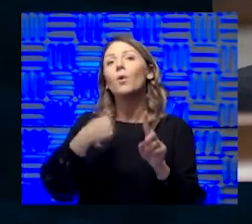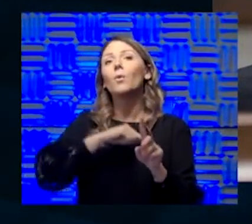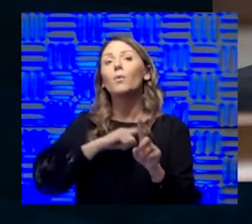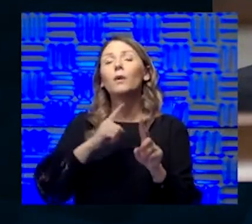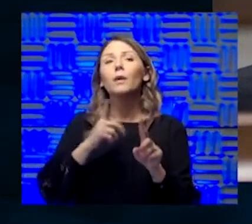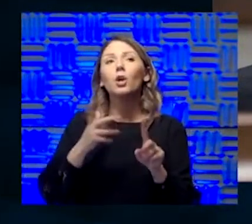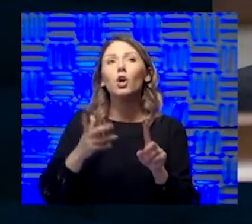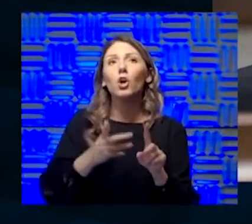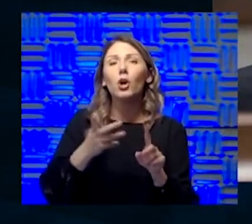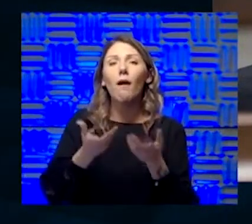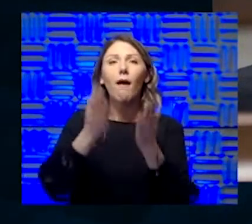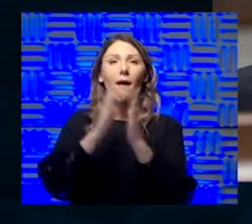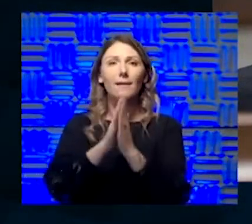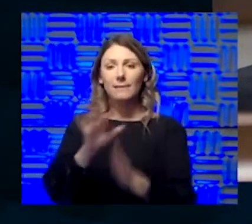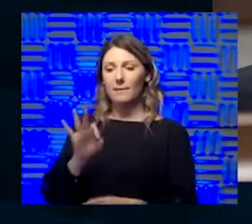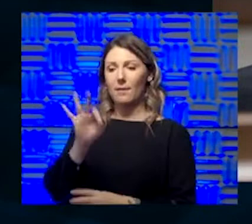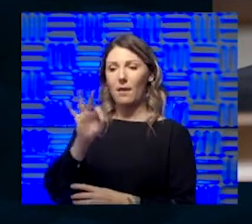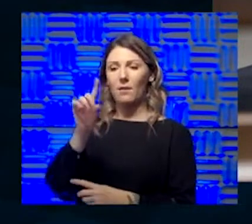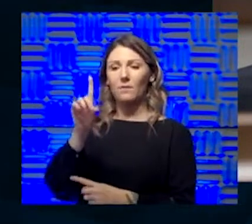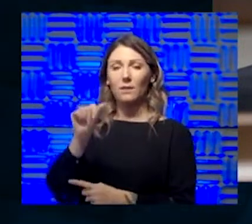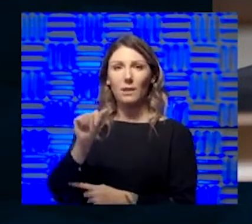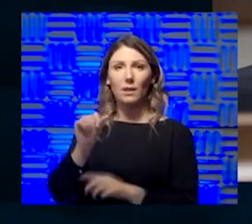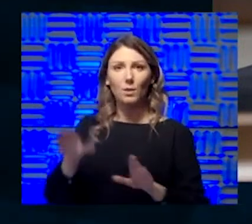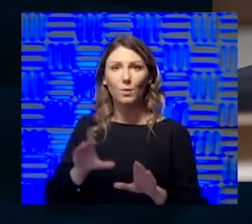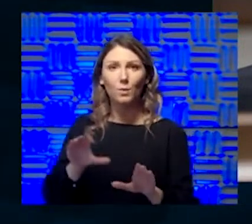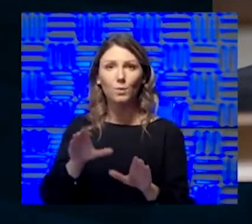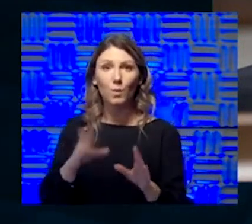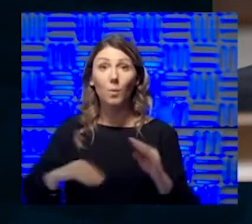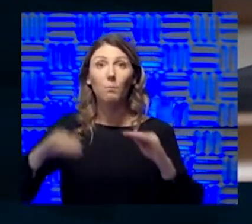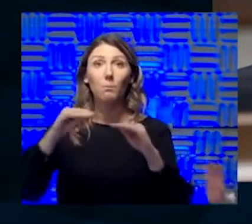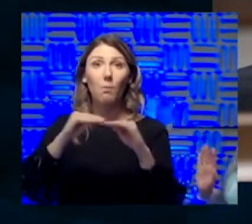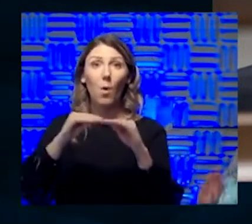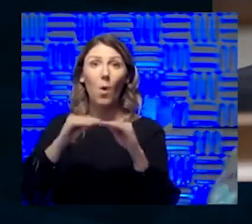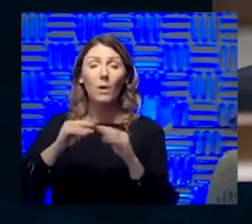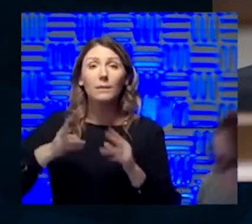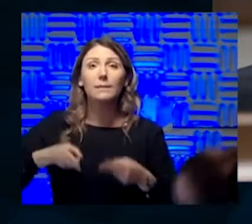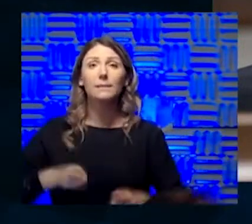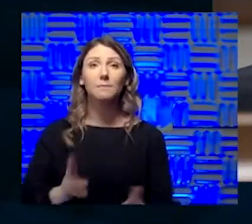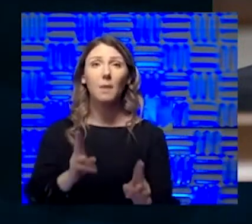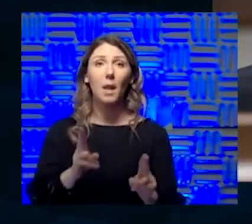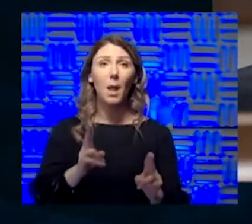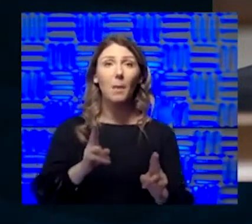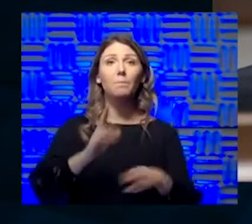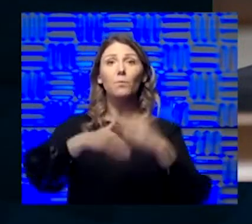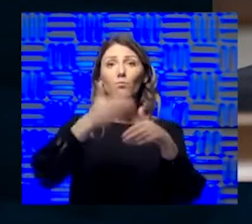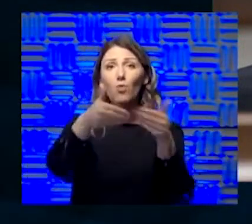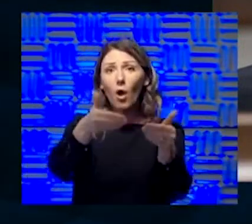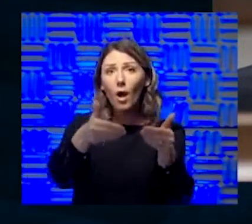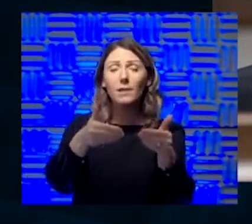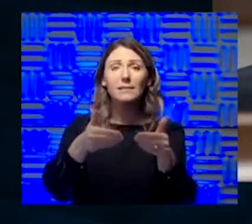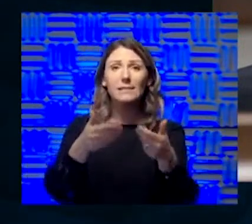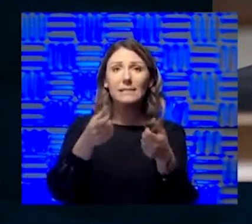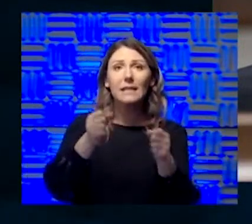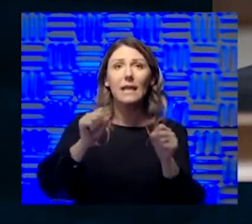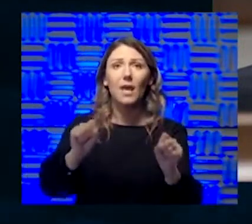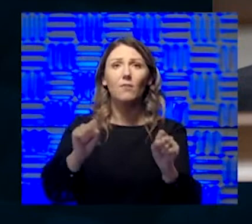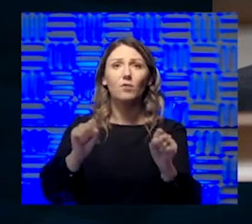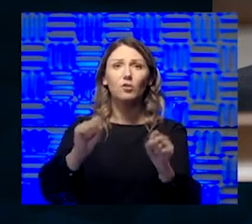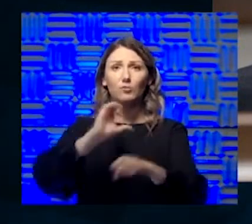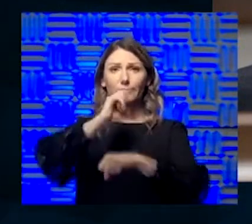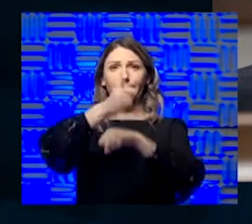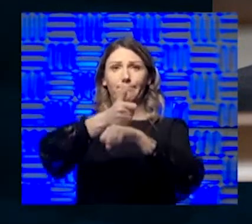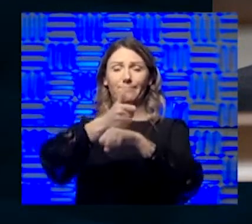are asking the FDA to do more to speed up the process, the efforts are designed